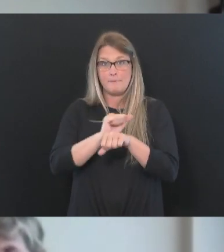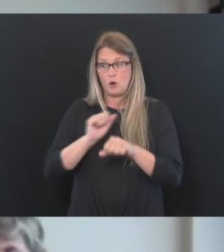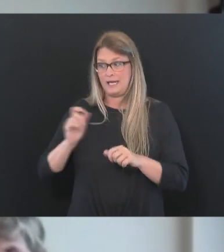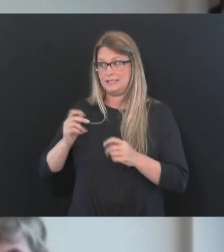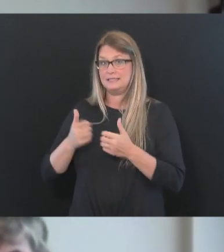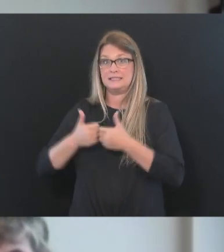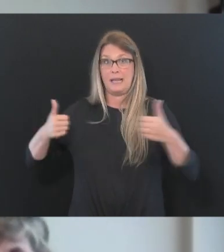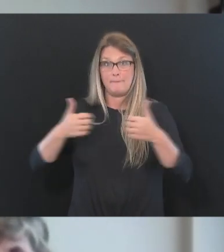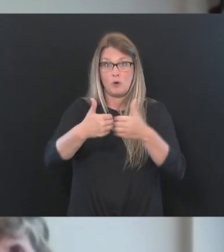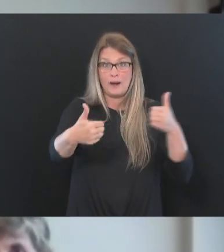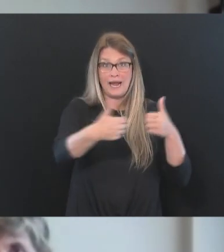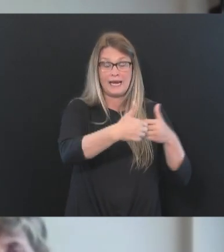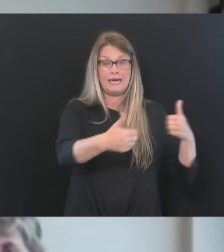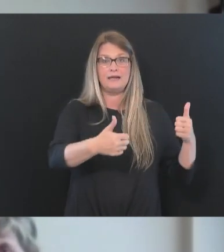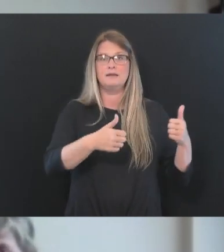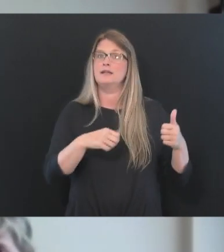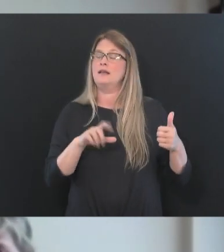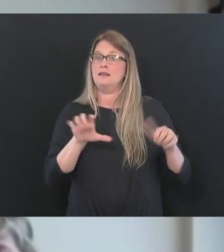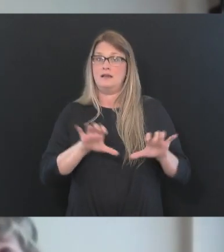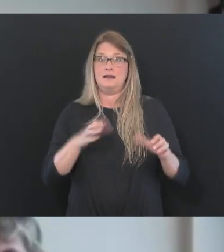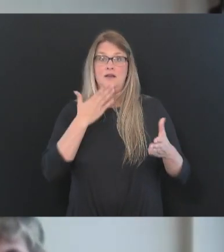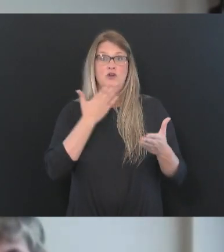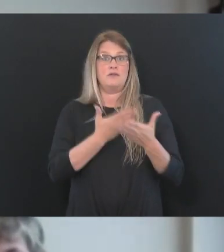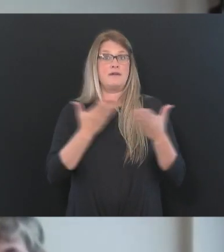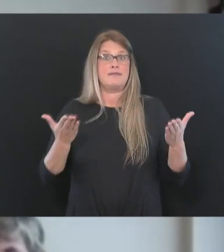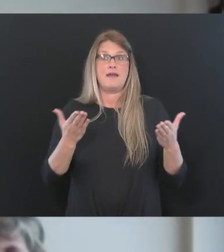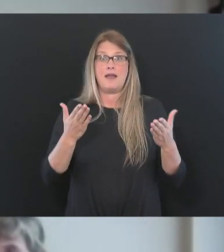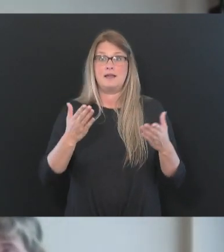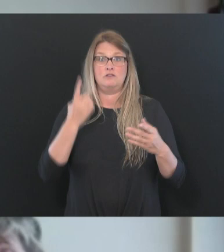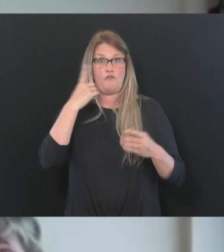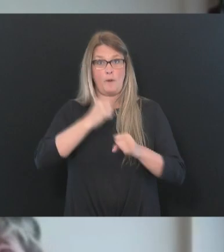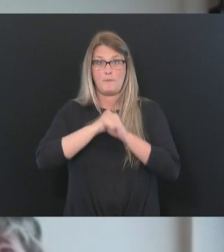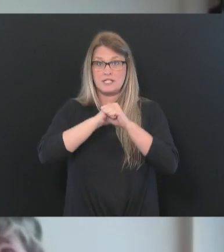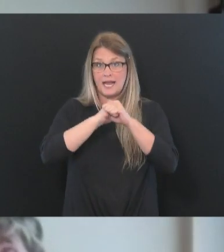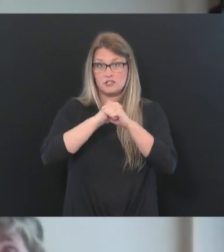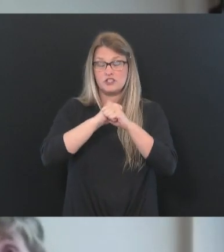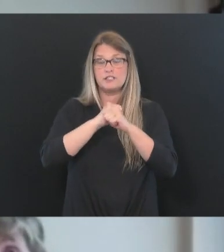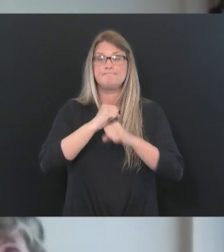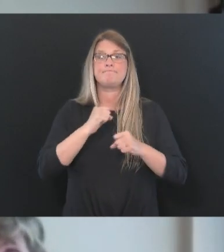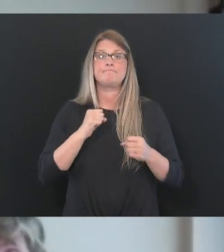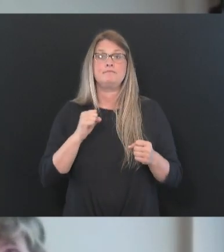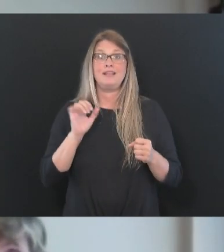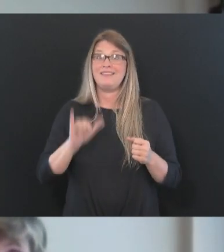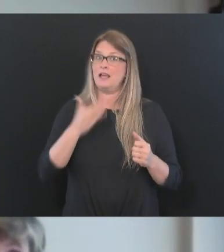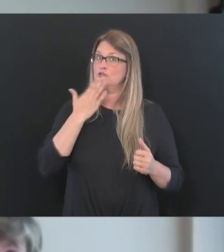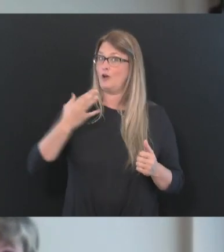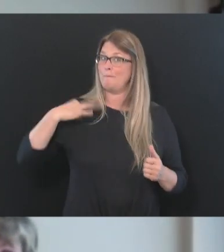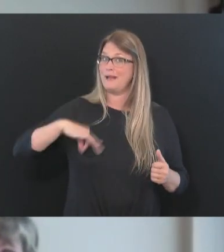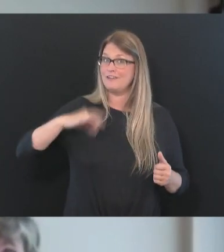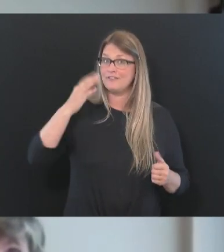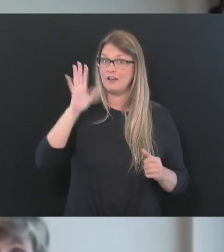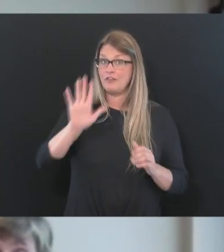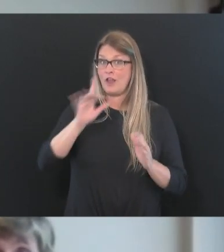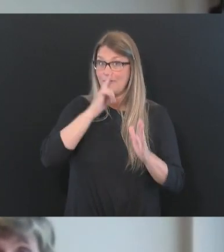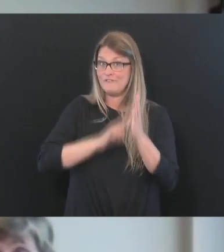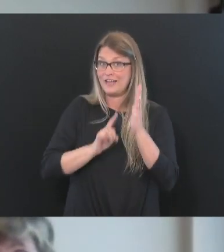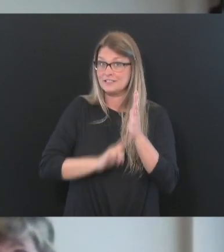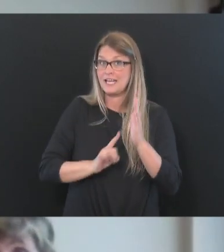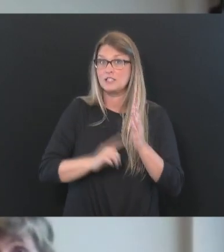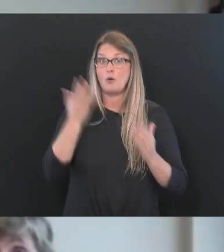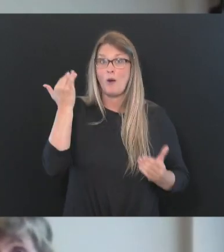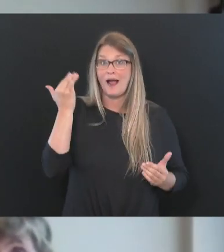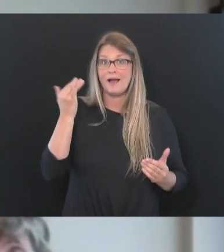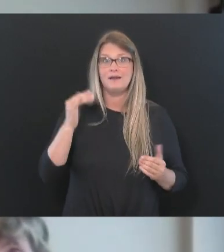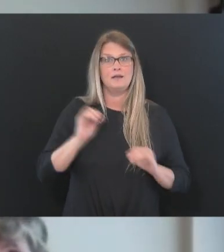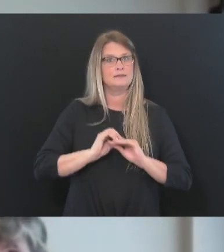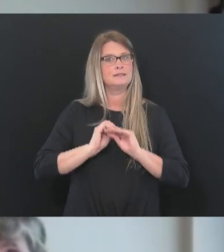of good precautions to protect them. And that was a real benefit in the investigation because it was